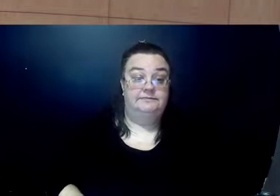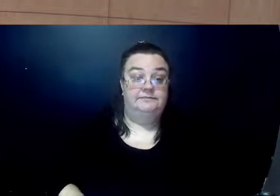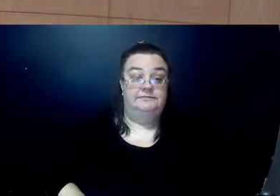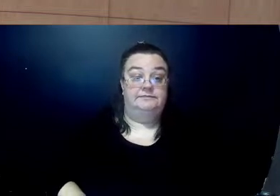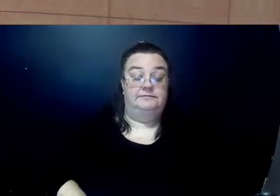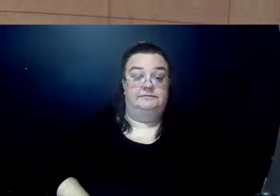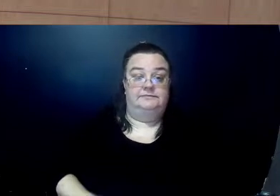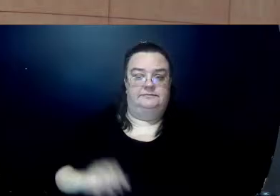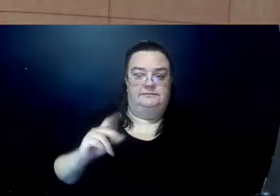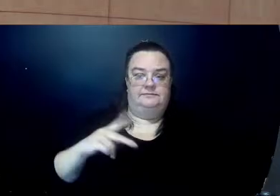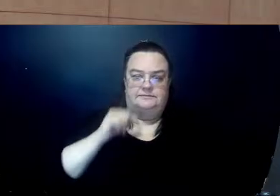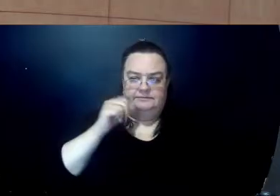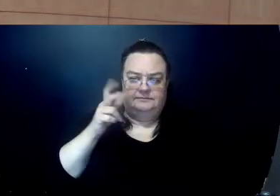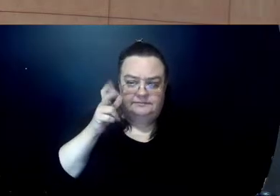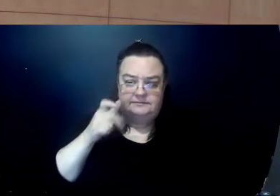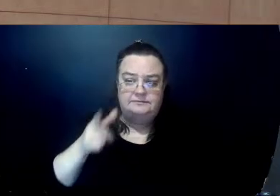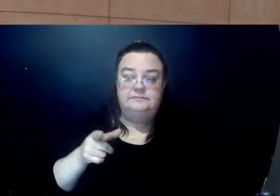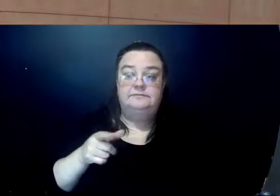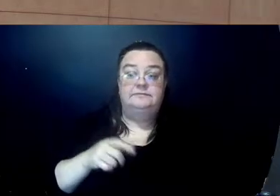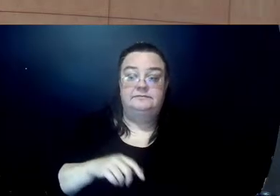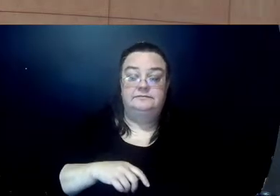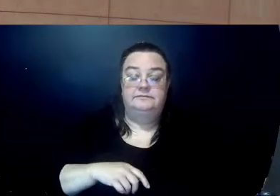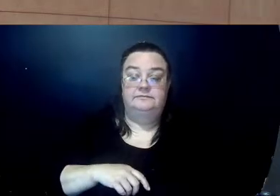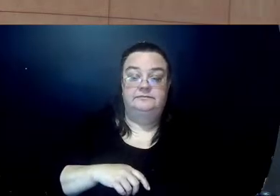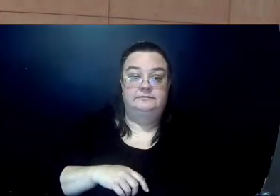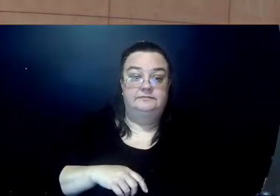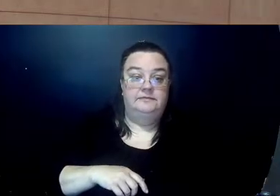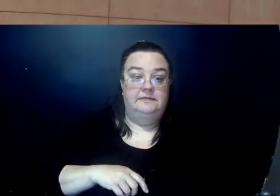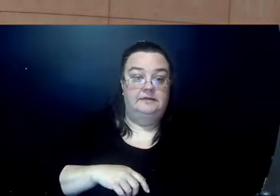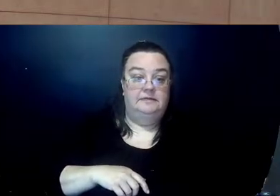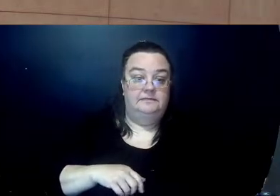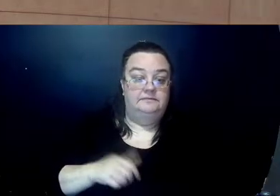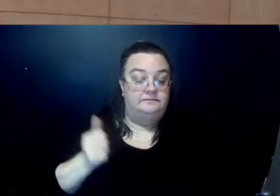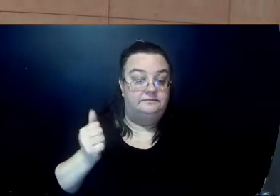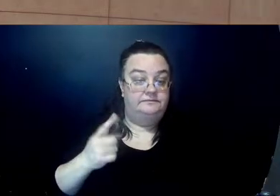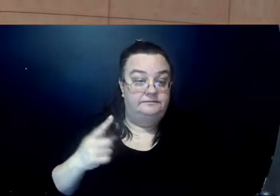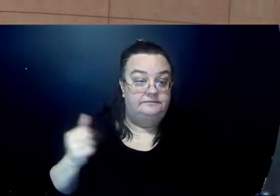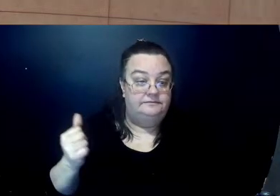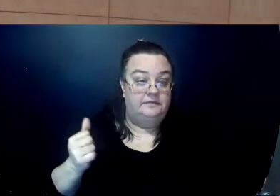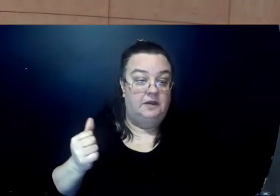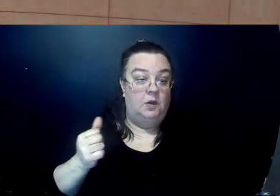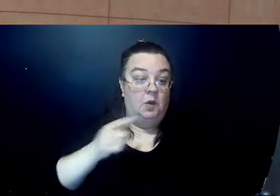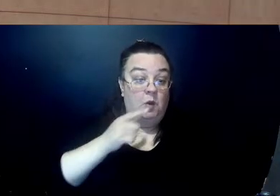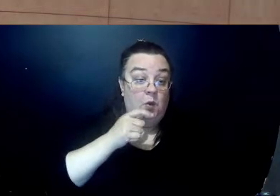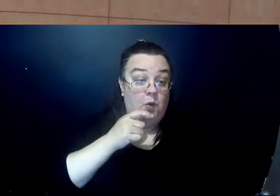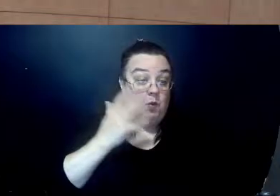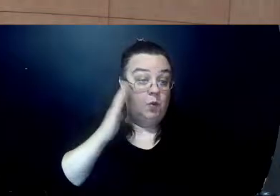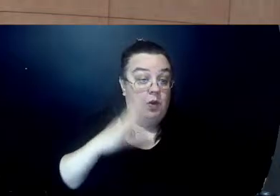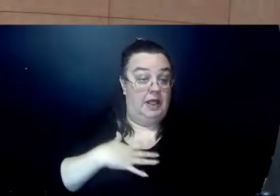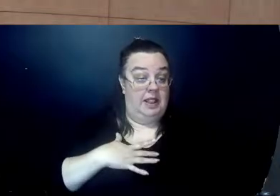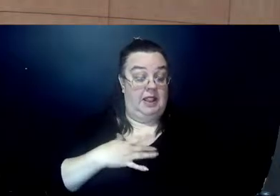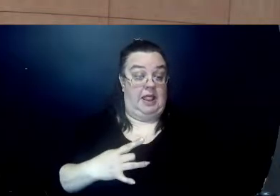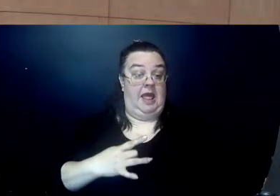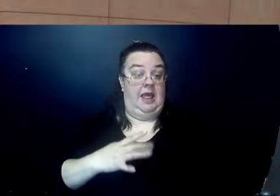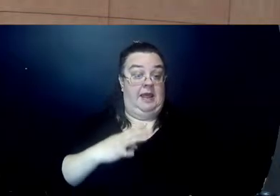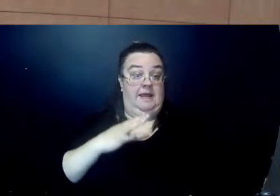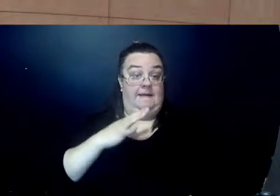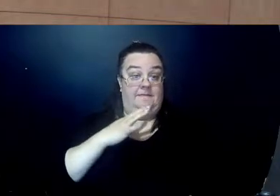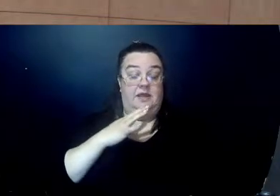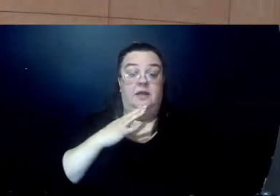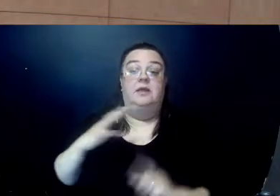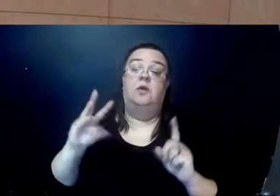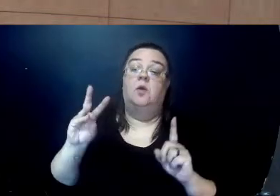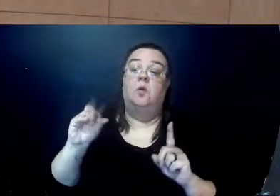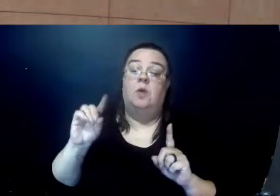Okay, I don't hear him. Is there anyone else who would like to speak on the? I'm